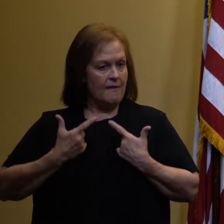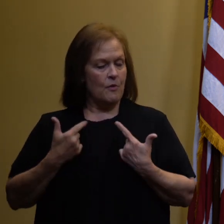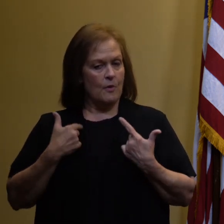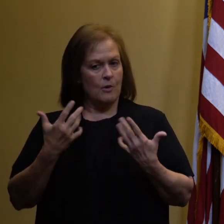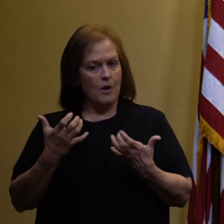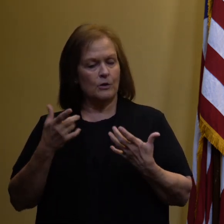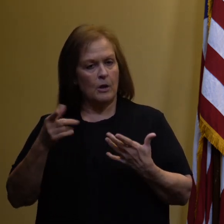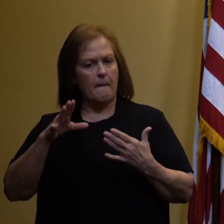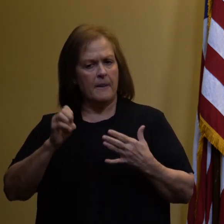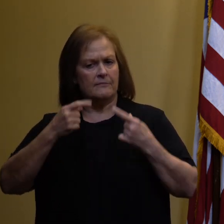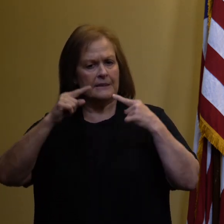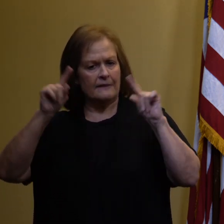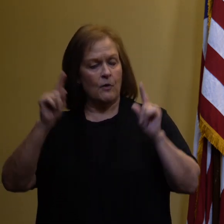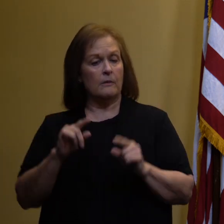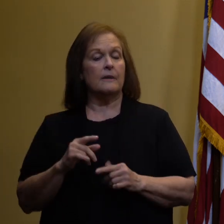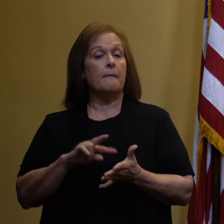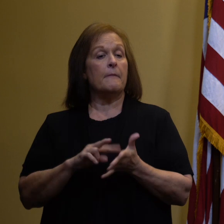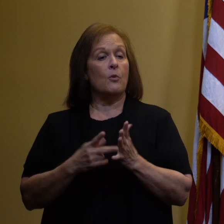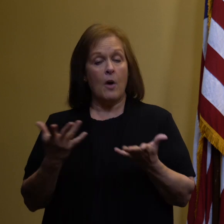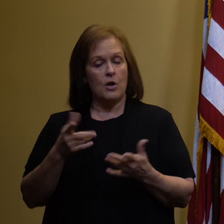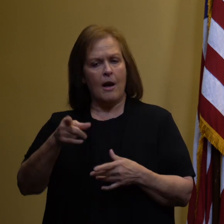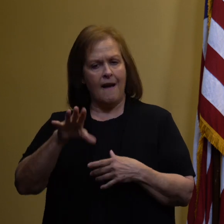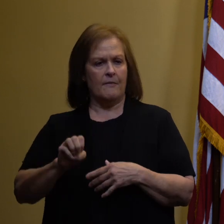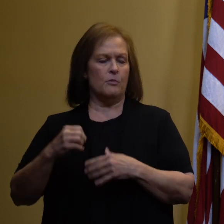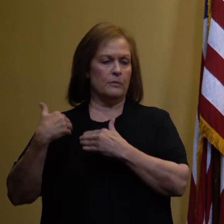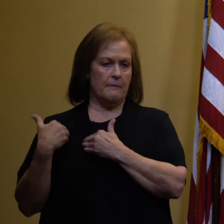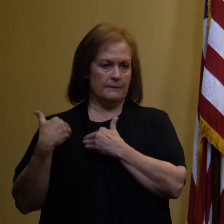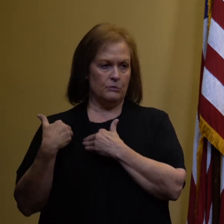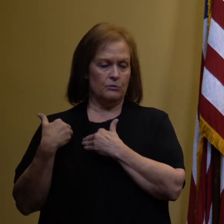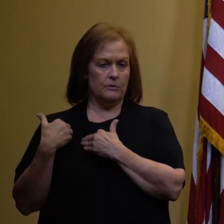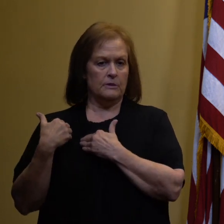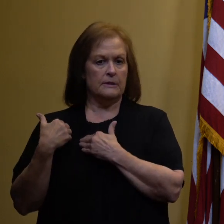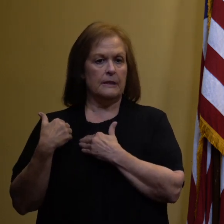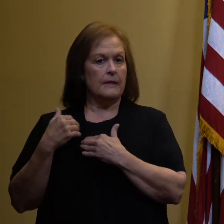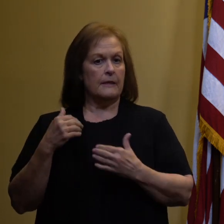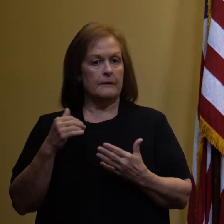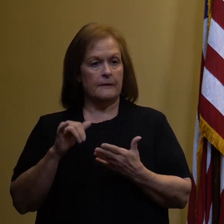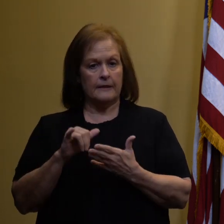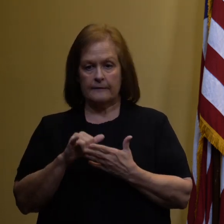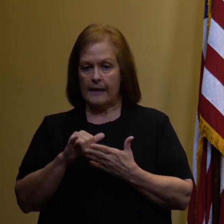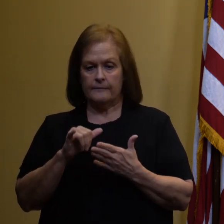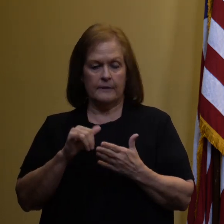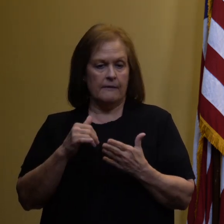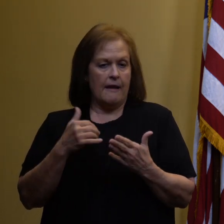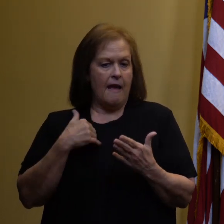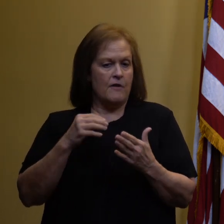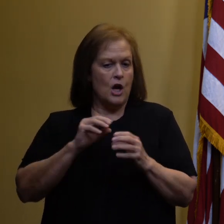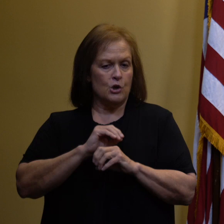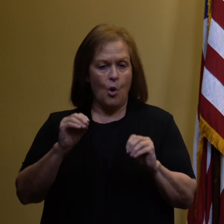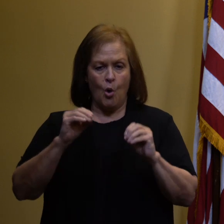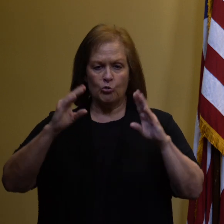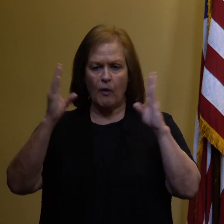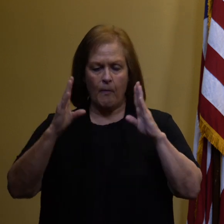your fullest potential. And that means, again, being responsible, being violent-free, not taking